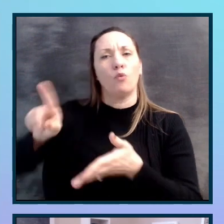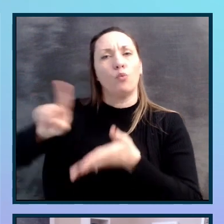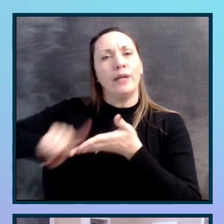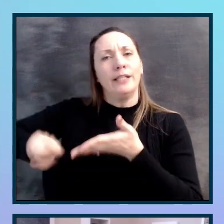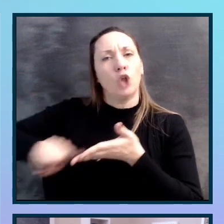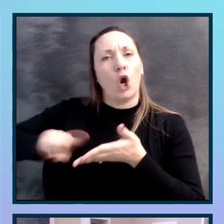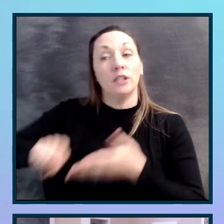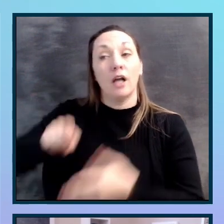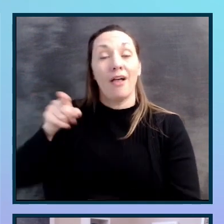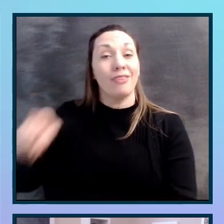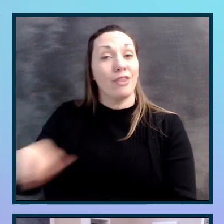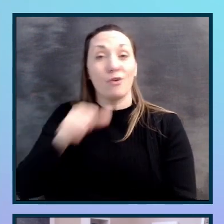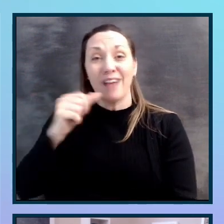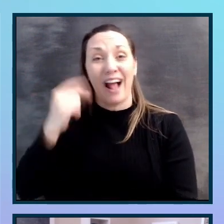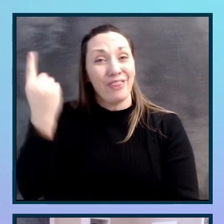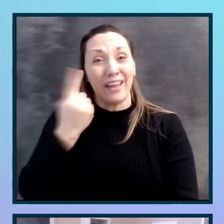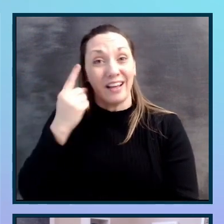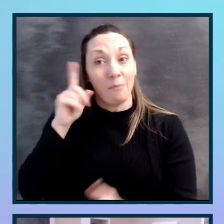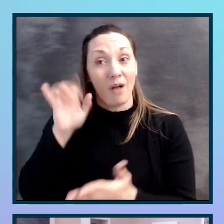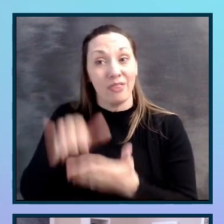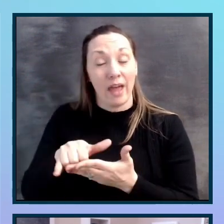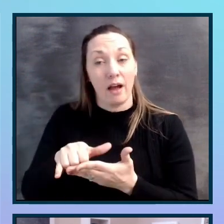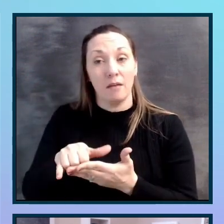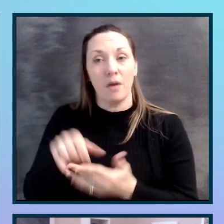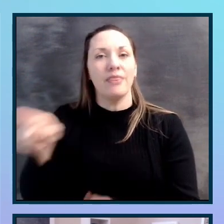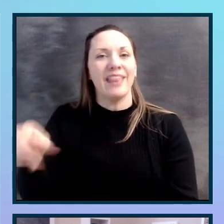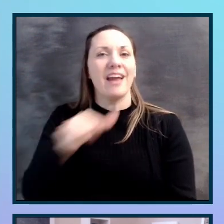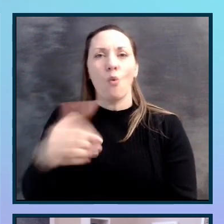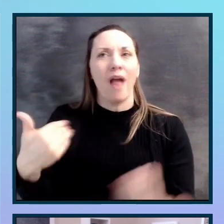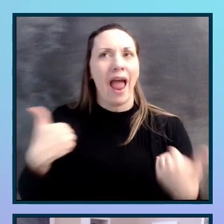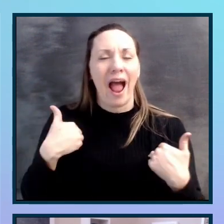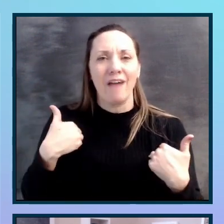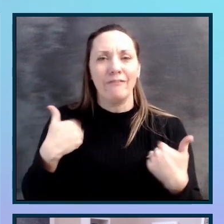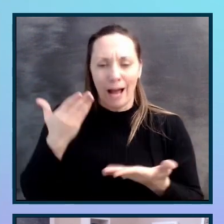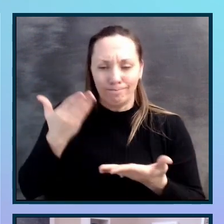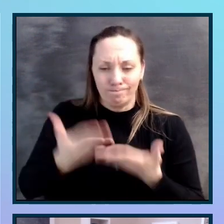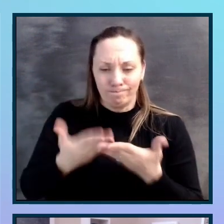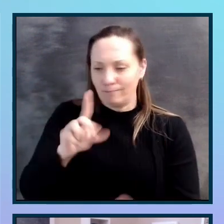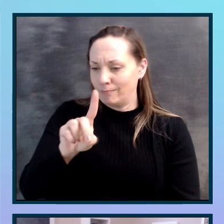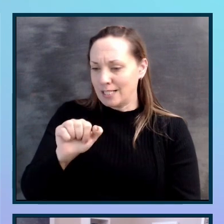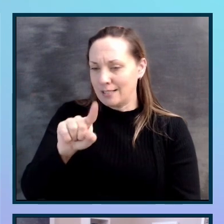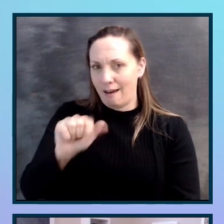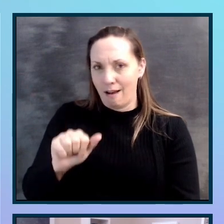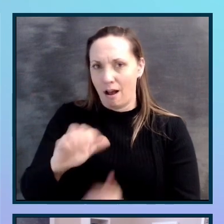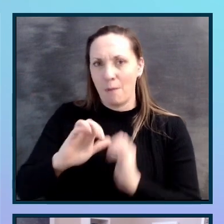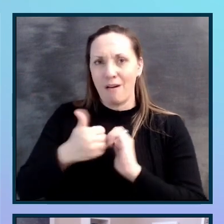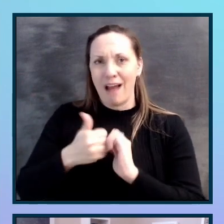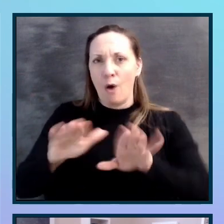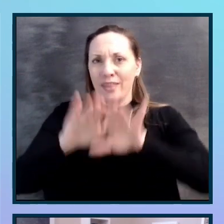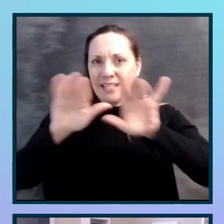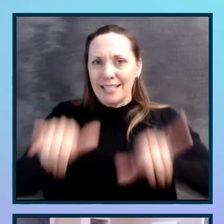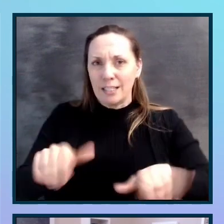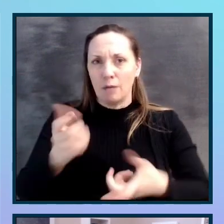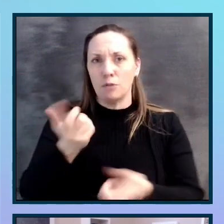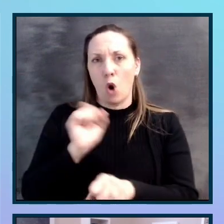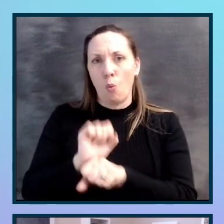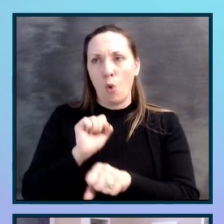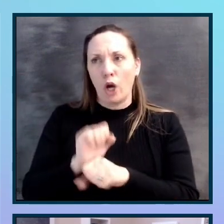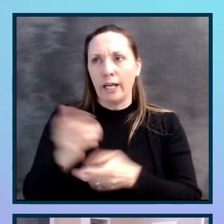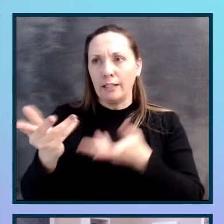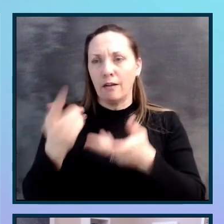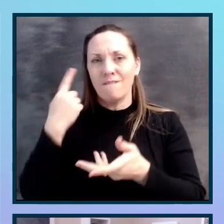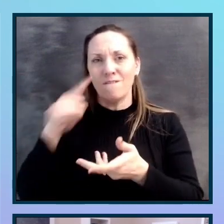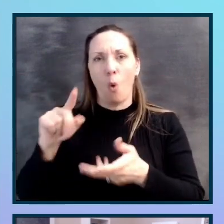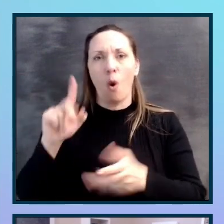are they not thinking about this, they don't have any data about how these systems are working for people with